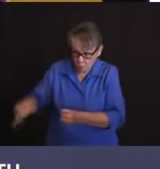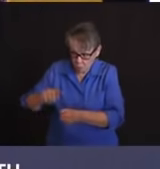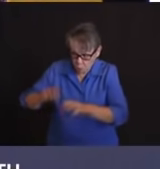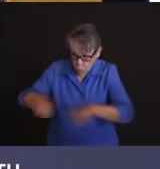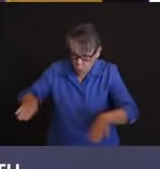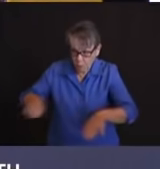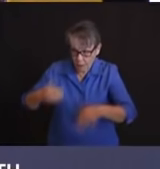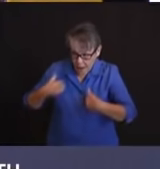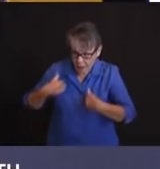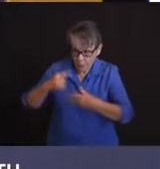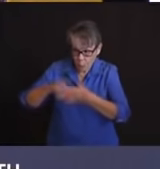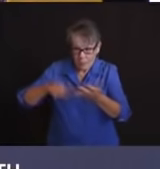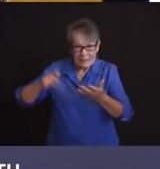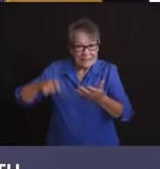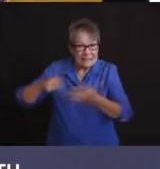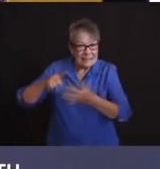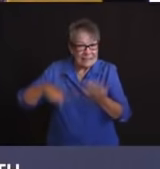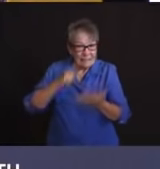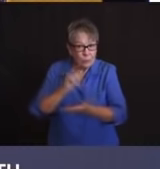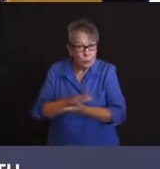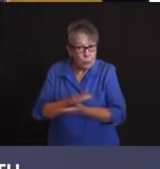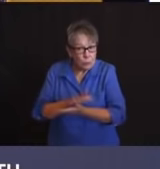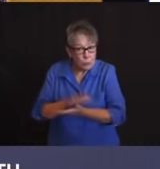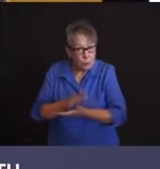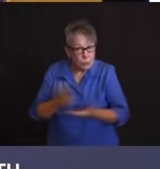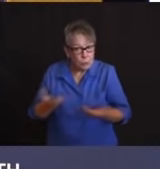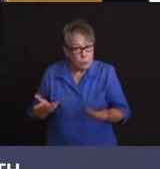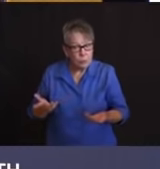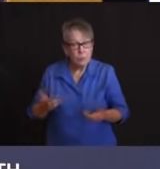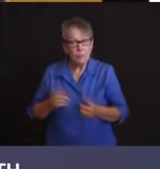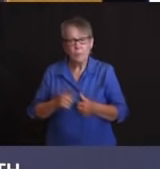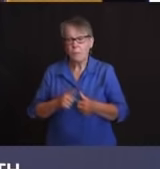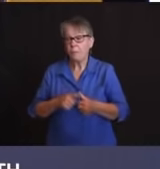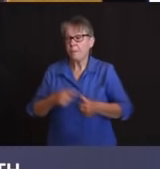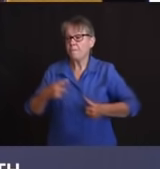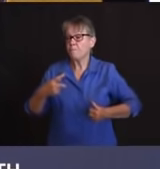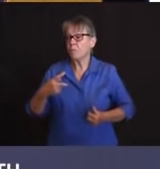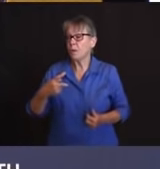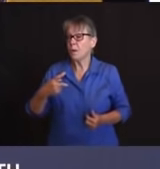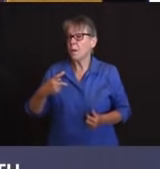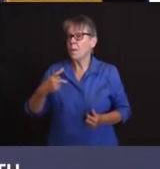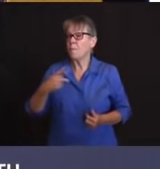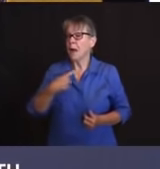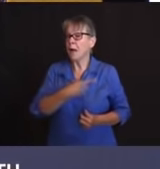that number, we want to obviously get that to zero. Matt,